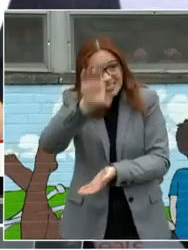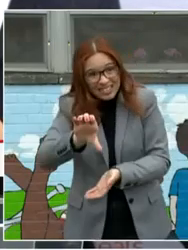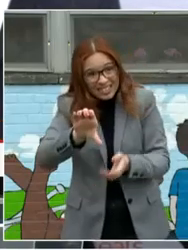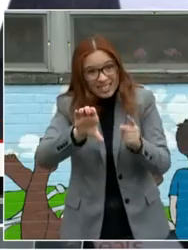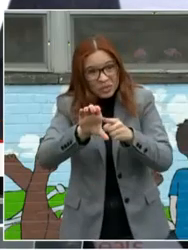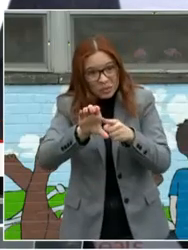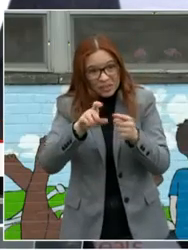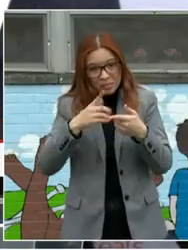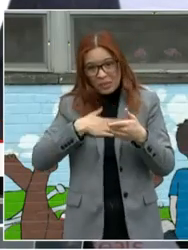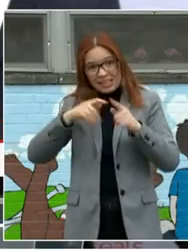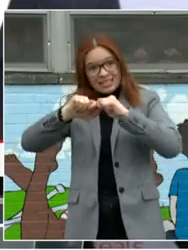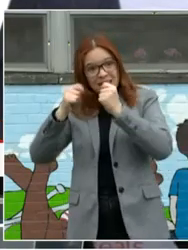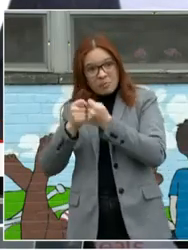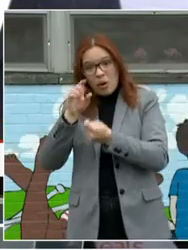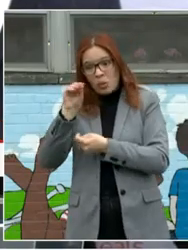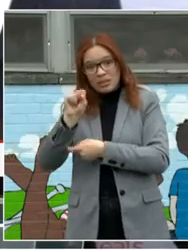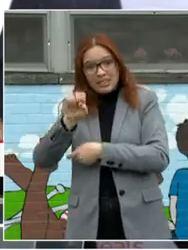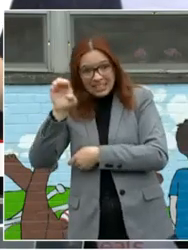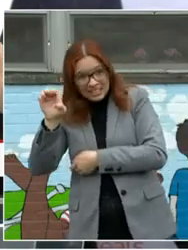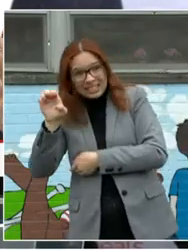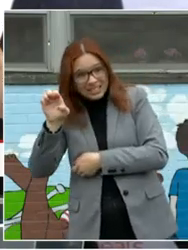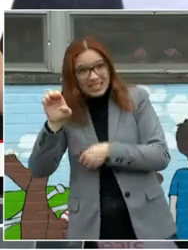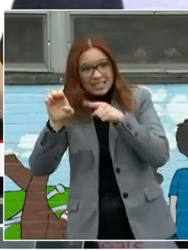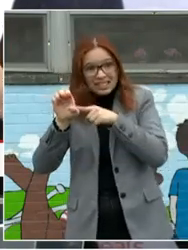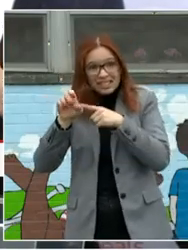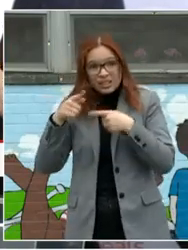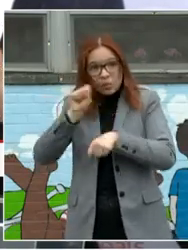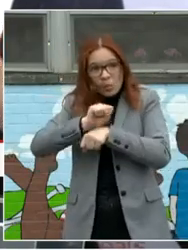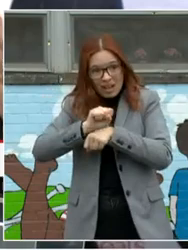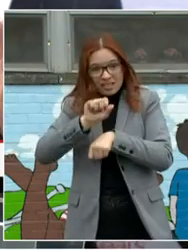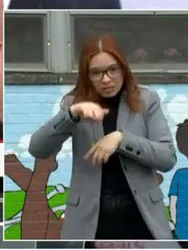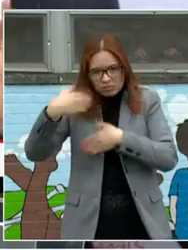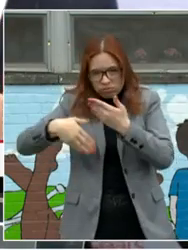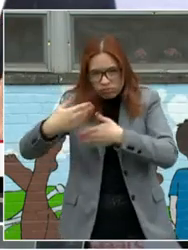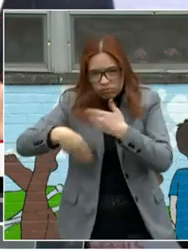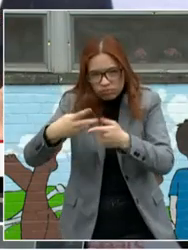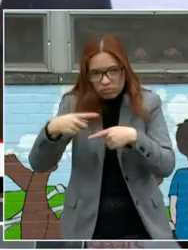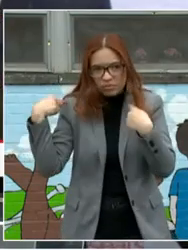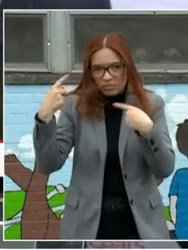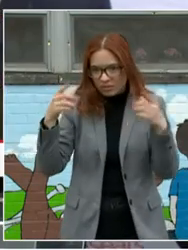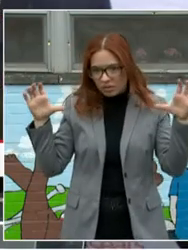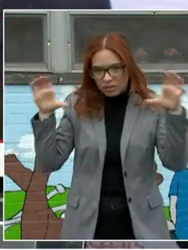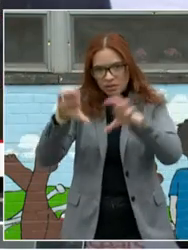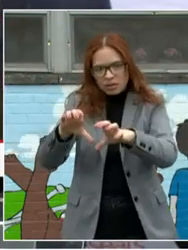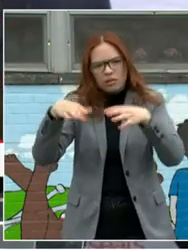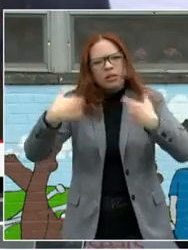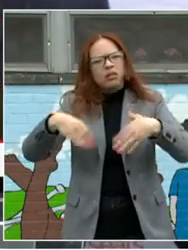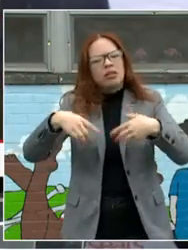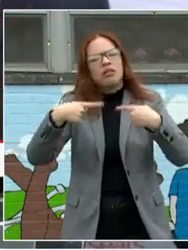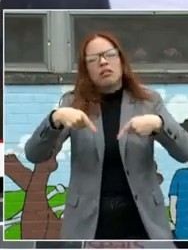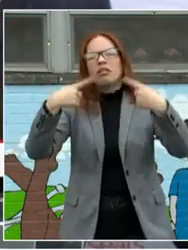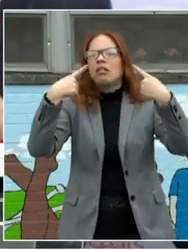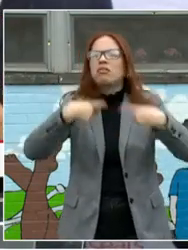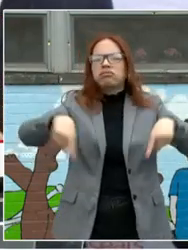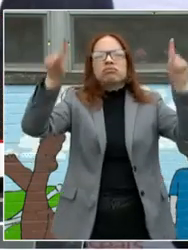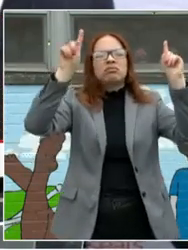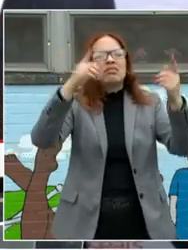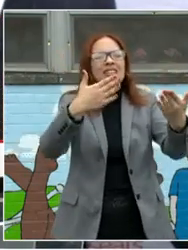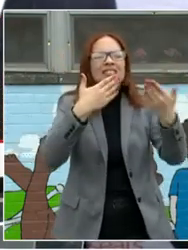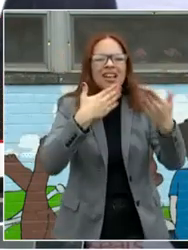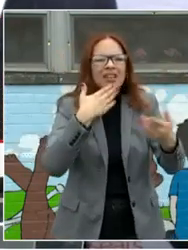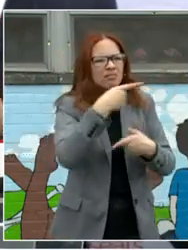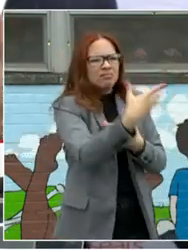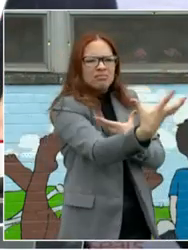and we're really excited to be at this point. I do want to truly thank everyone who has a role in early learning, our families,